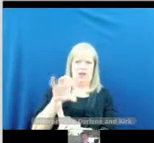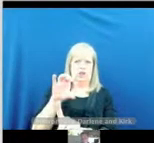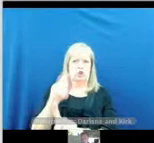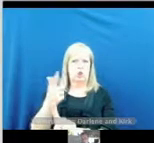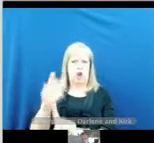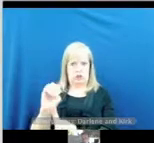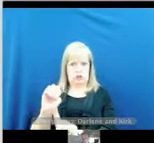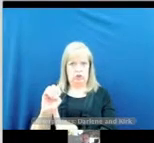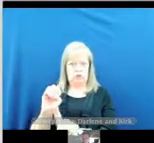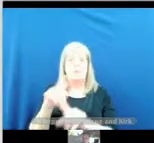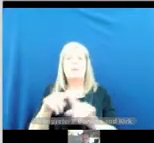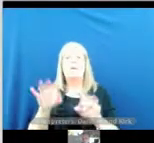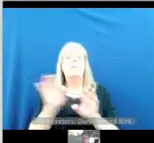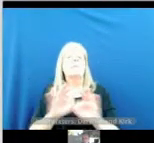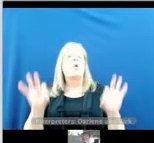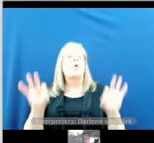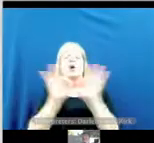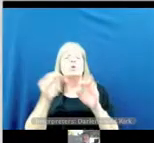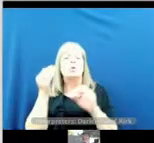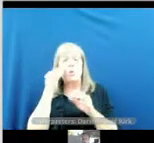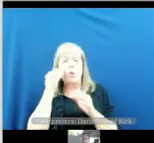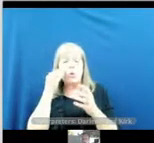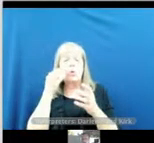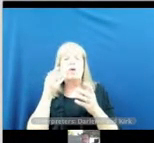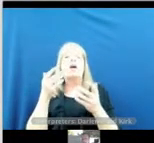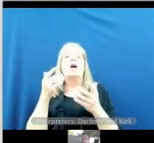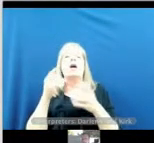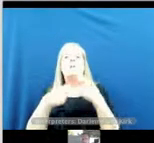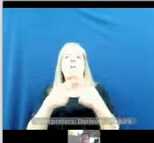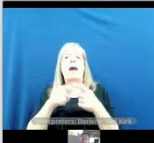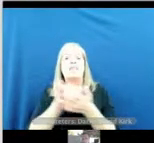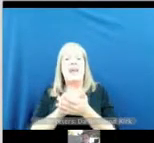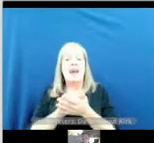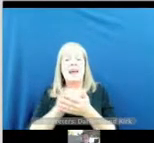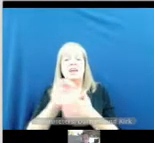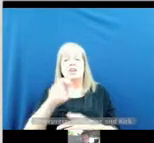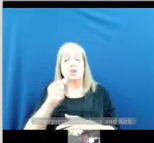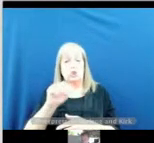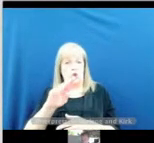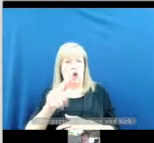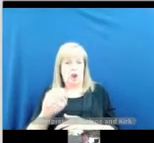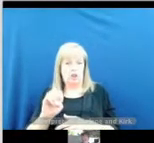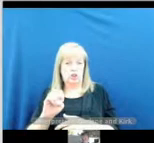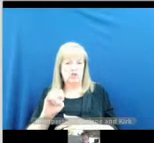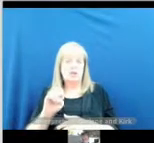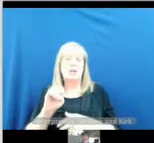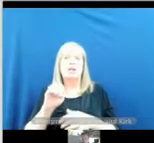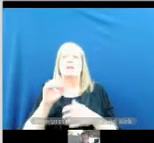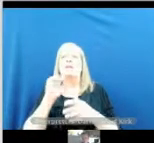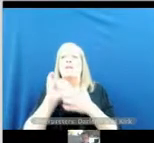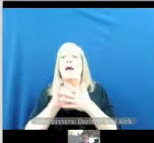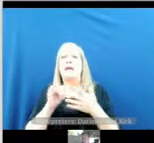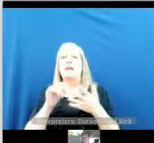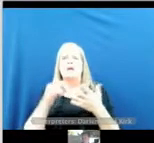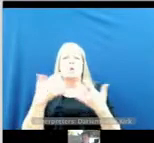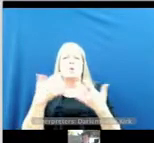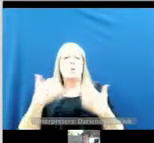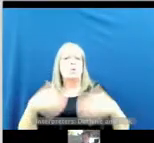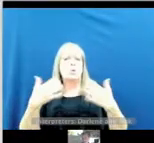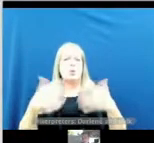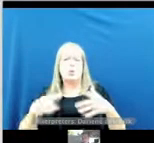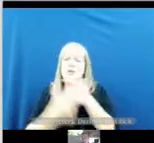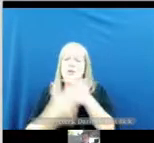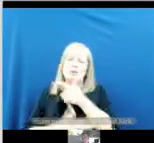But what's important to know, in the last piece, we don't have to stay on CHARD syndrome, but what's important to know about CHARD is that since there's such a significant range